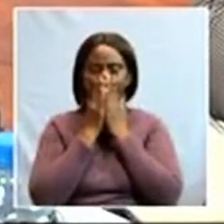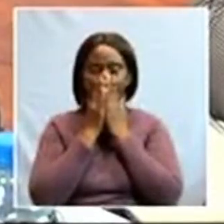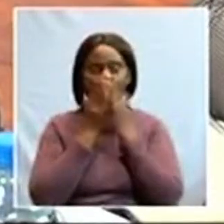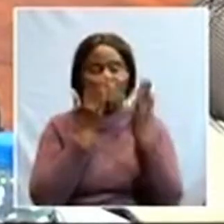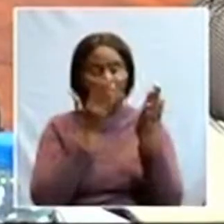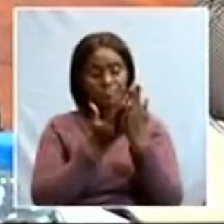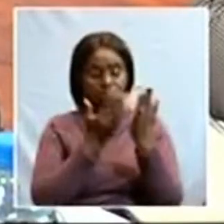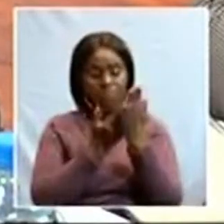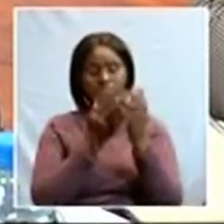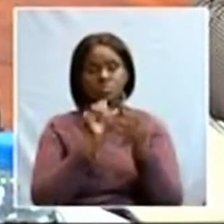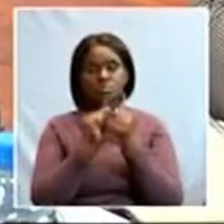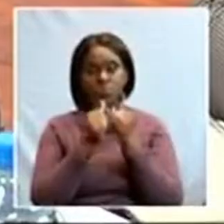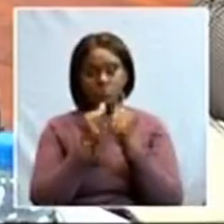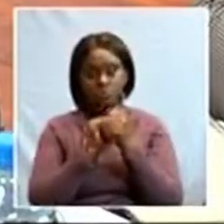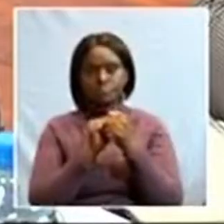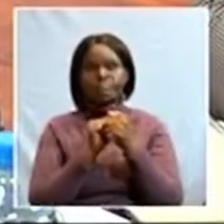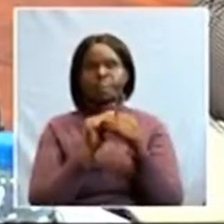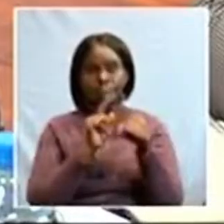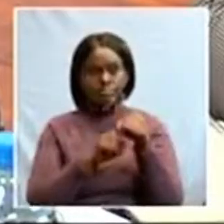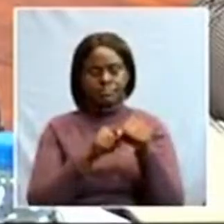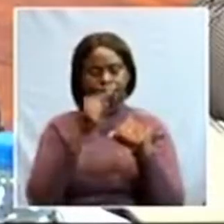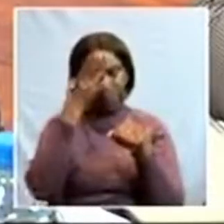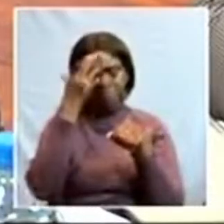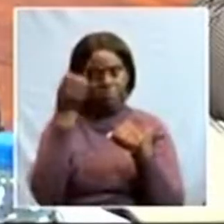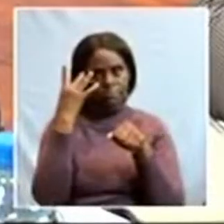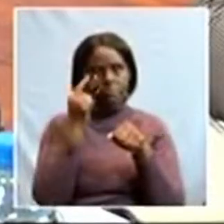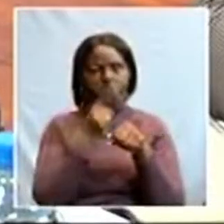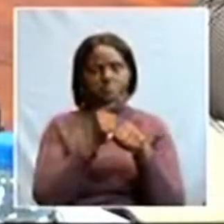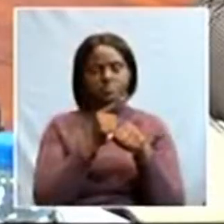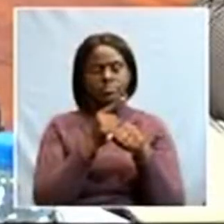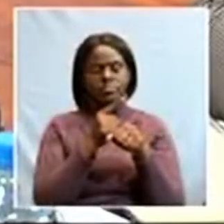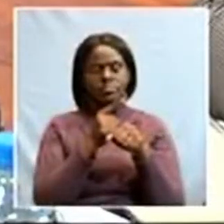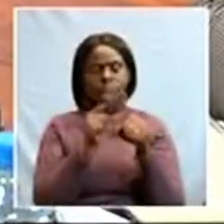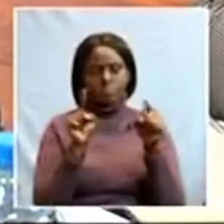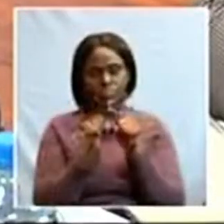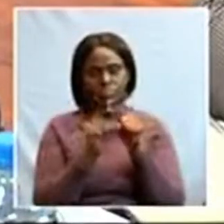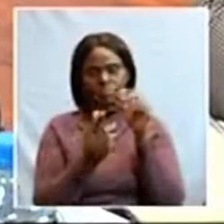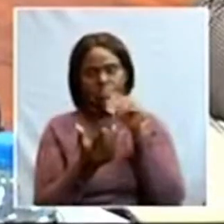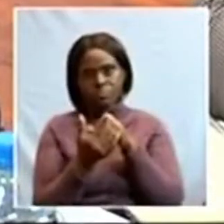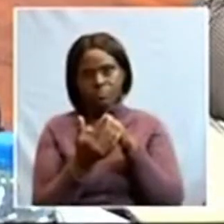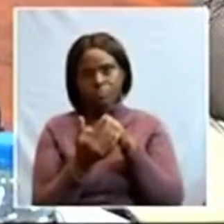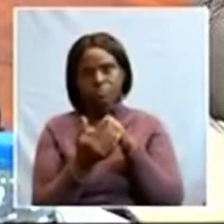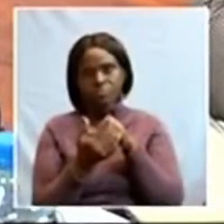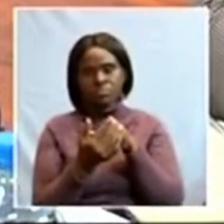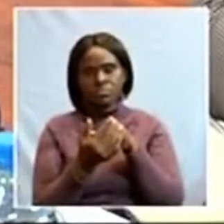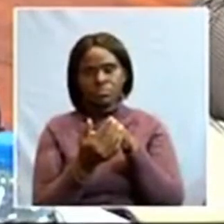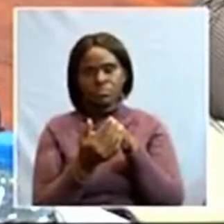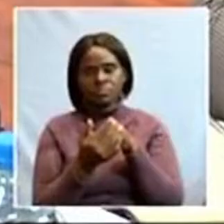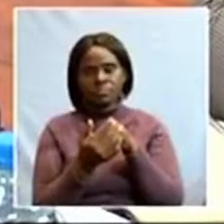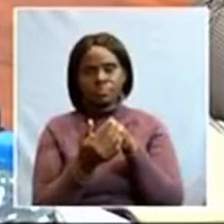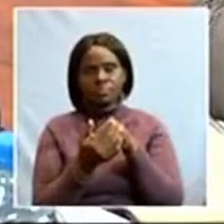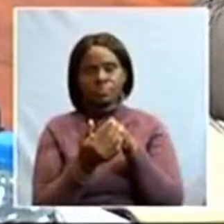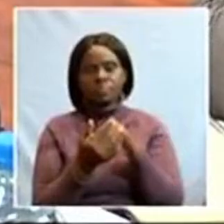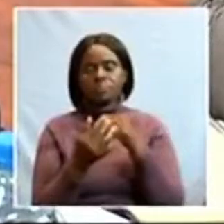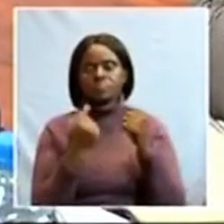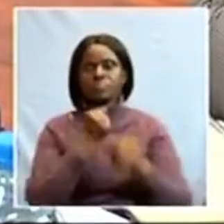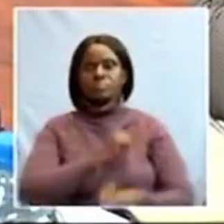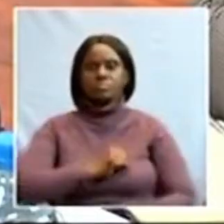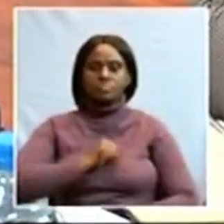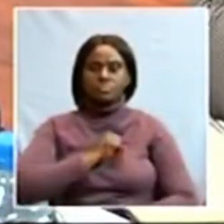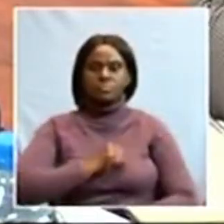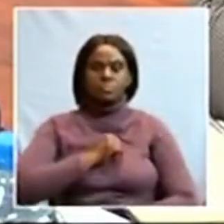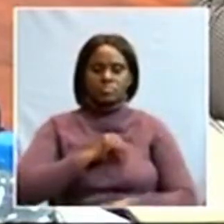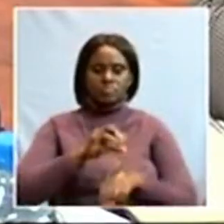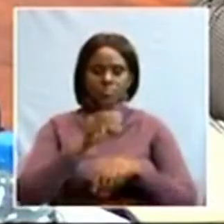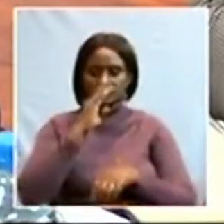these lapses are due to negligence, and I would like to apologize on behalf